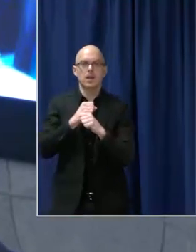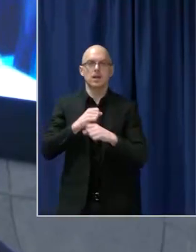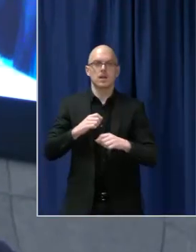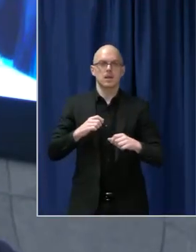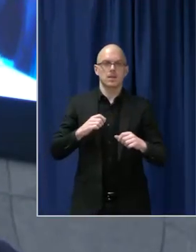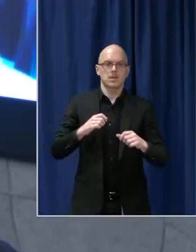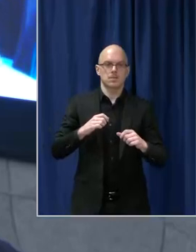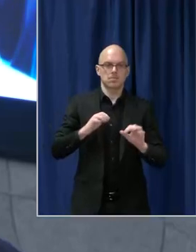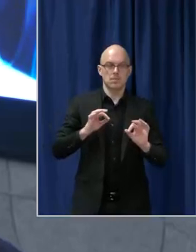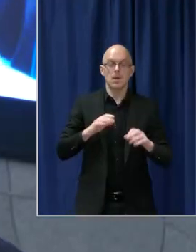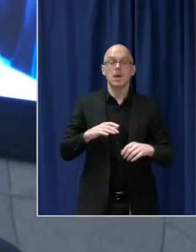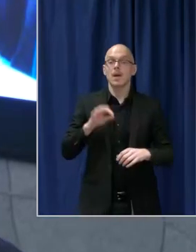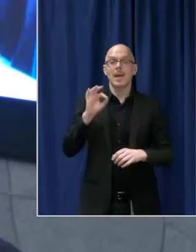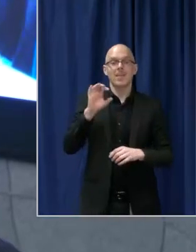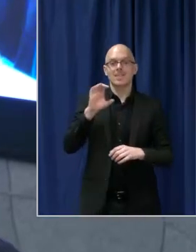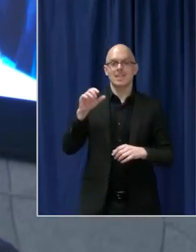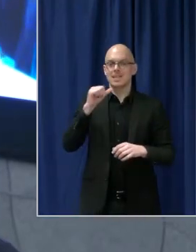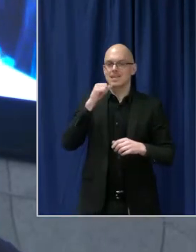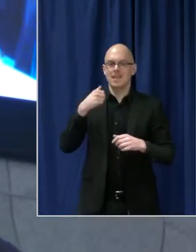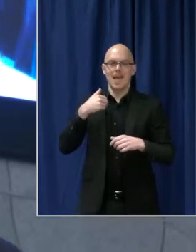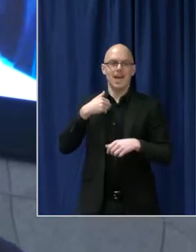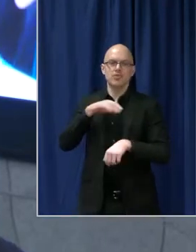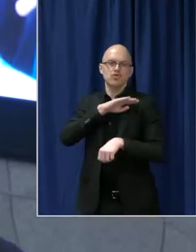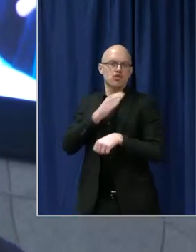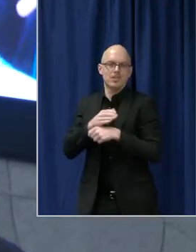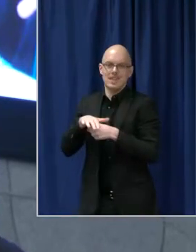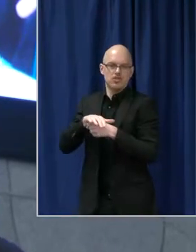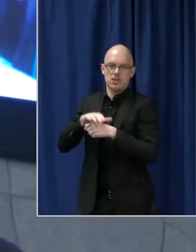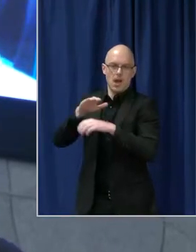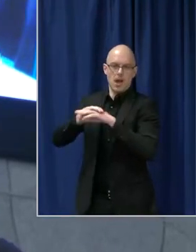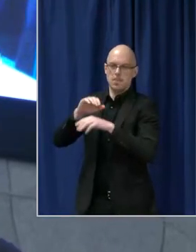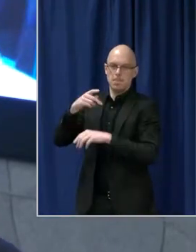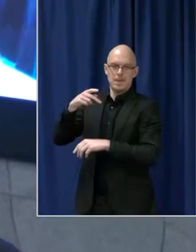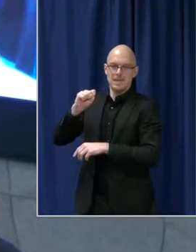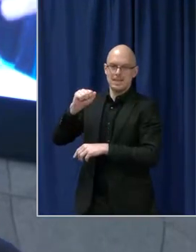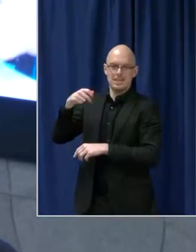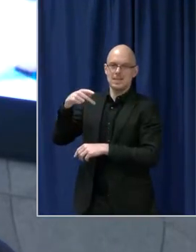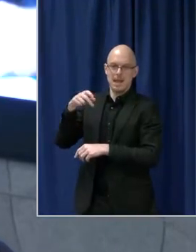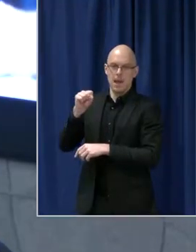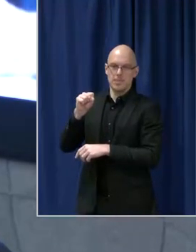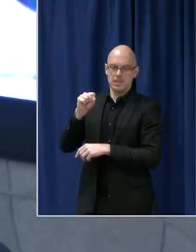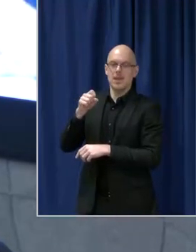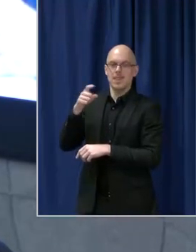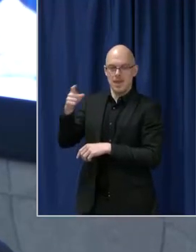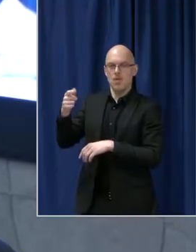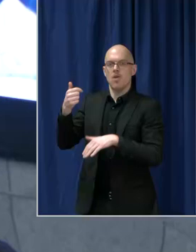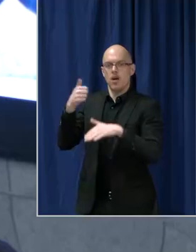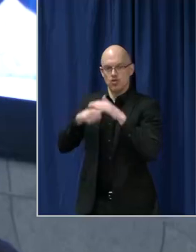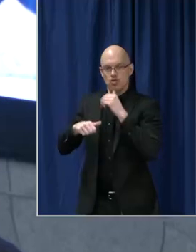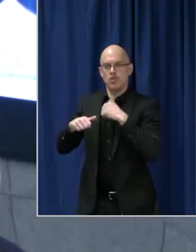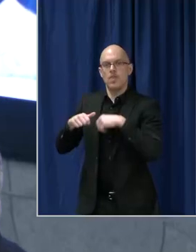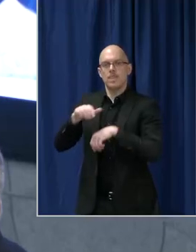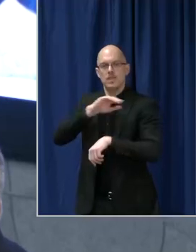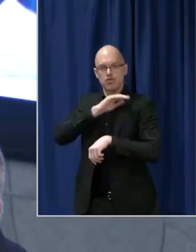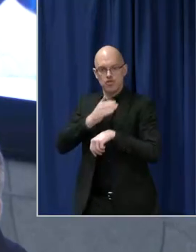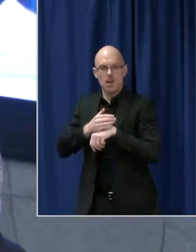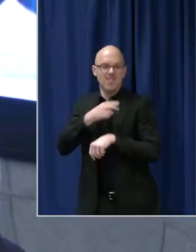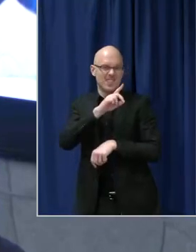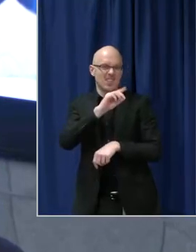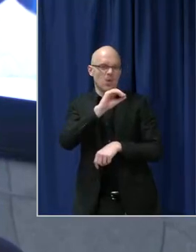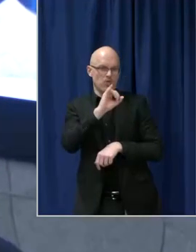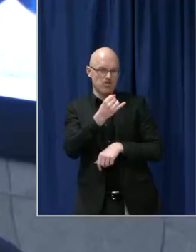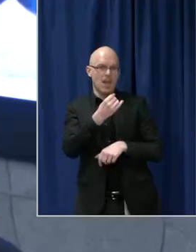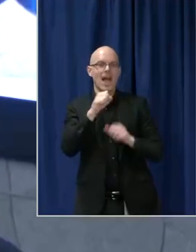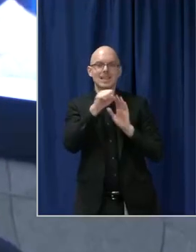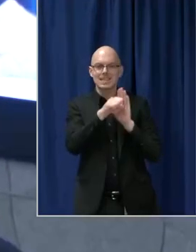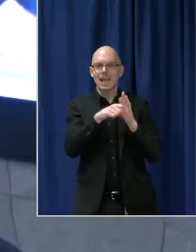the FCC does not have jurisdiction over PSAPs. PSAPs are under the jurisdiction of the DOJ and state